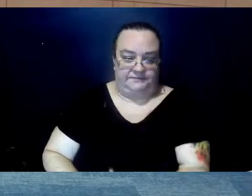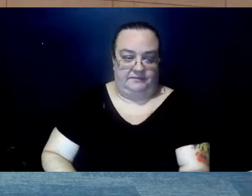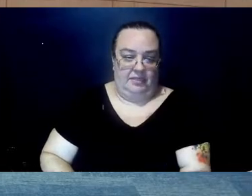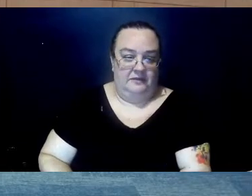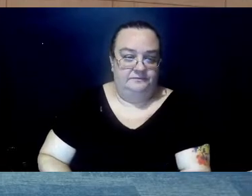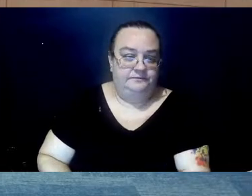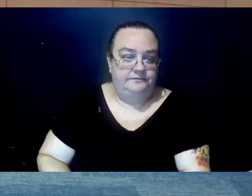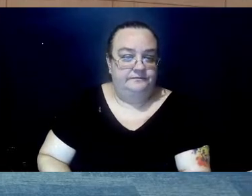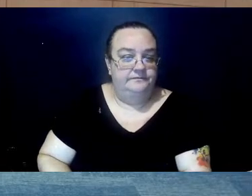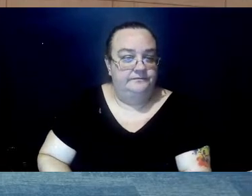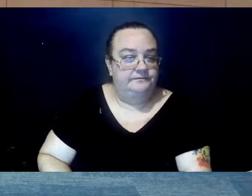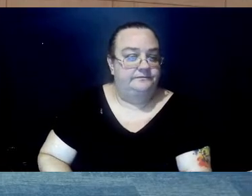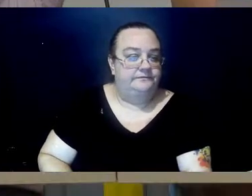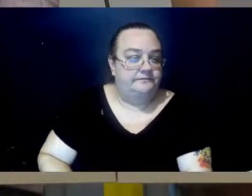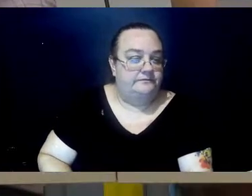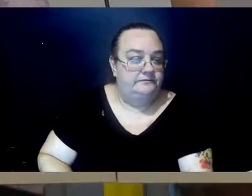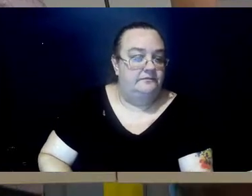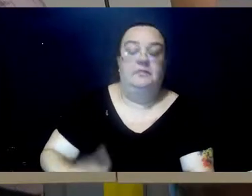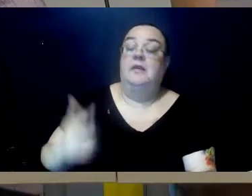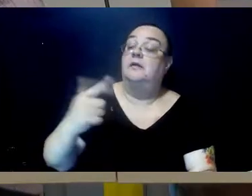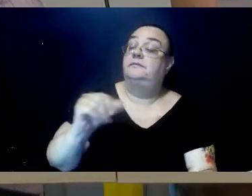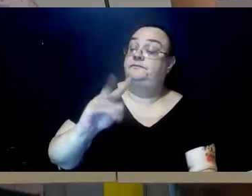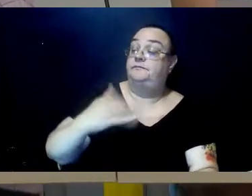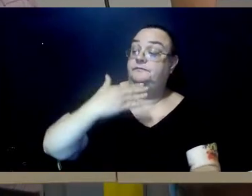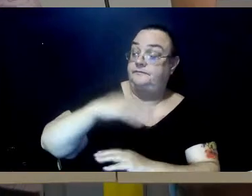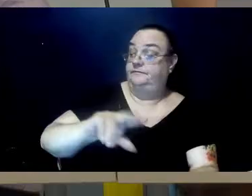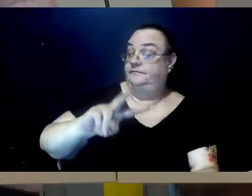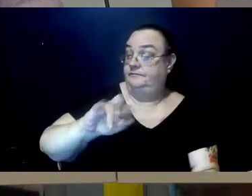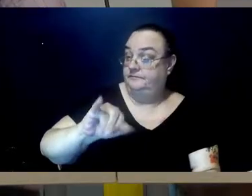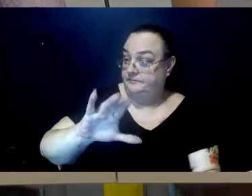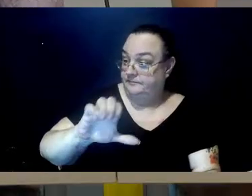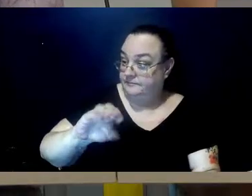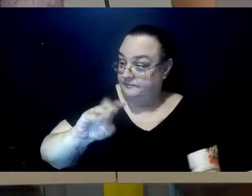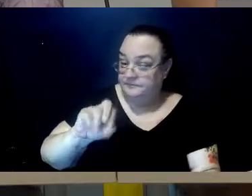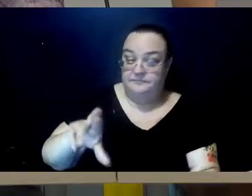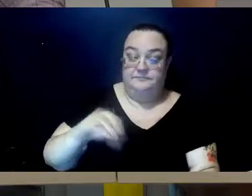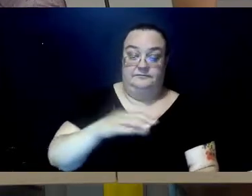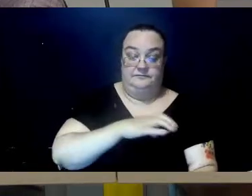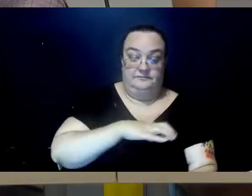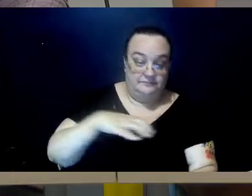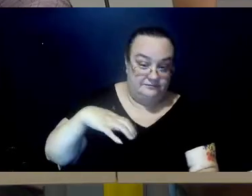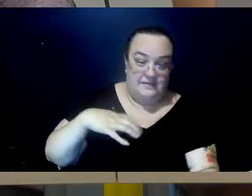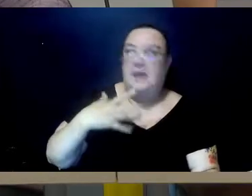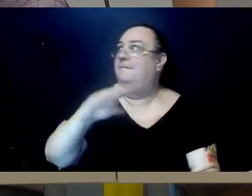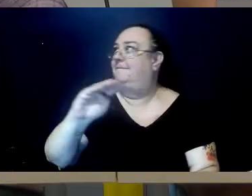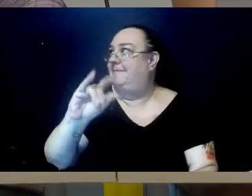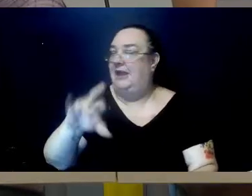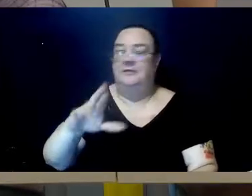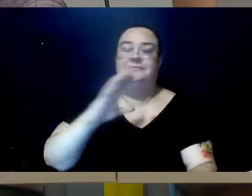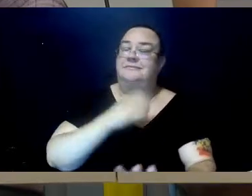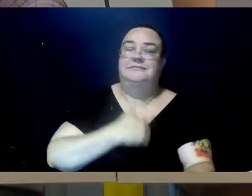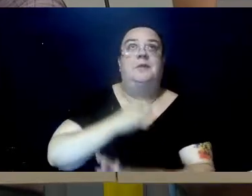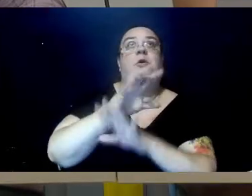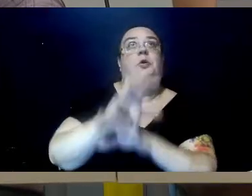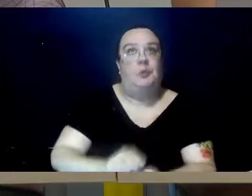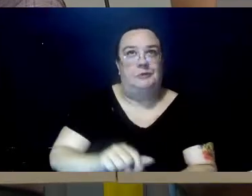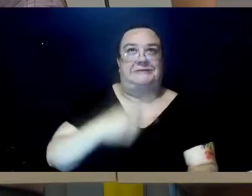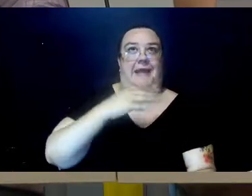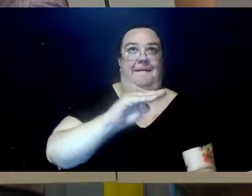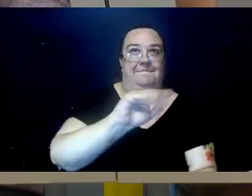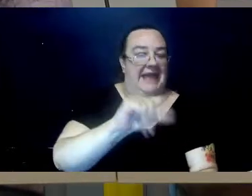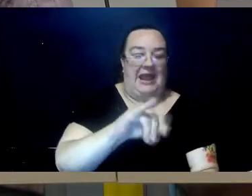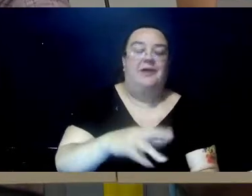okay, good evening, Mayor, Vice Mayor, and council. It's just, I'm used to saying mayor. Just a